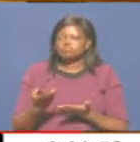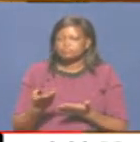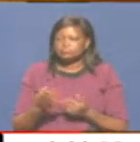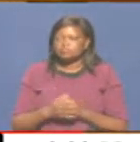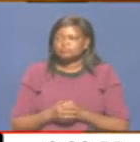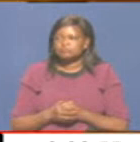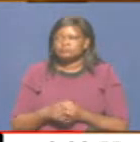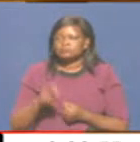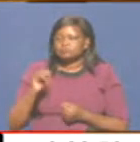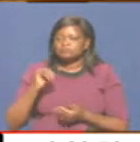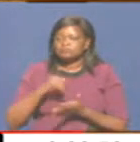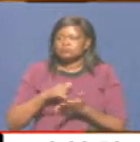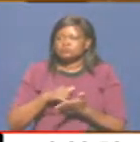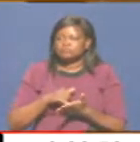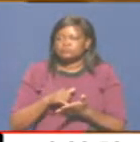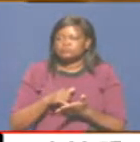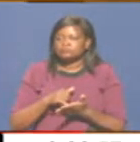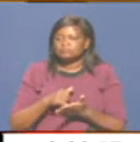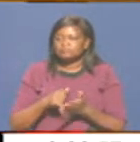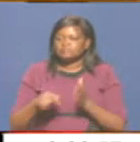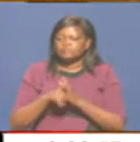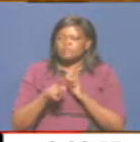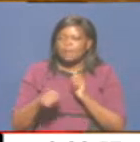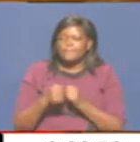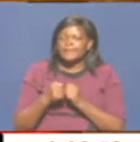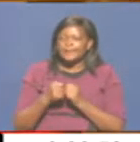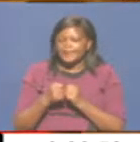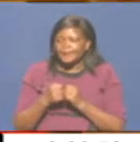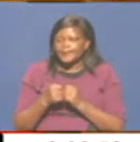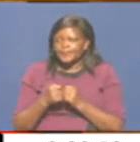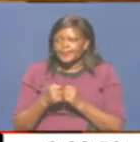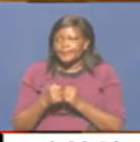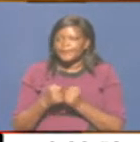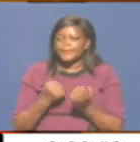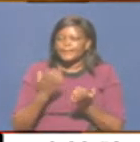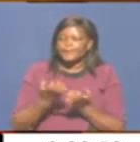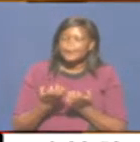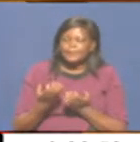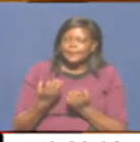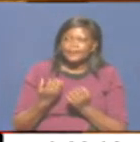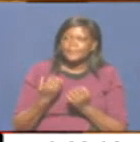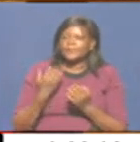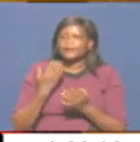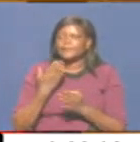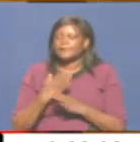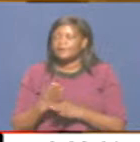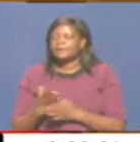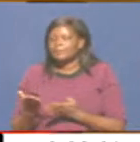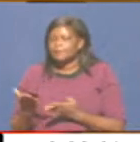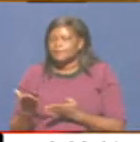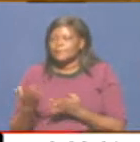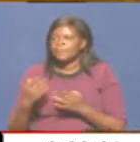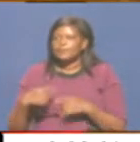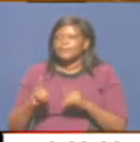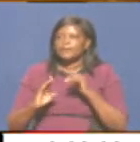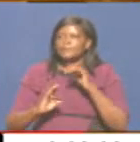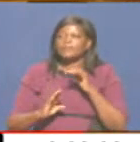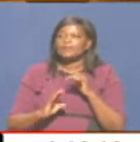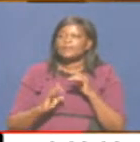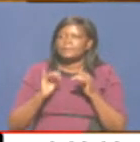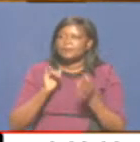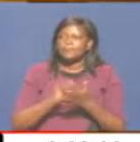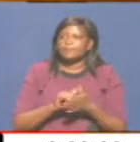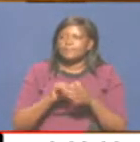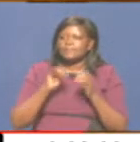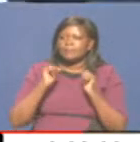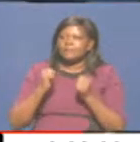Kantai's involvement in the illegal and fraudulent transactions on shares of Cohen had at Tobbs Limited that could have fueled